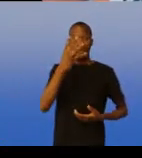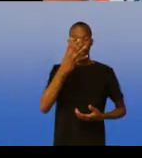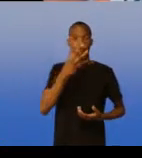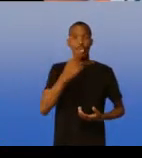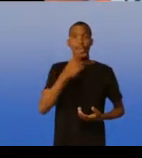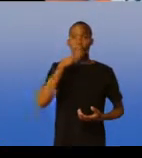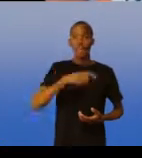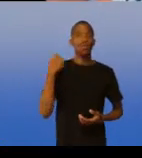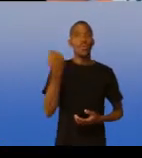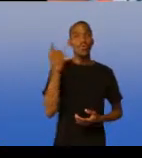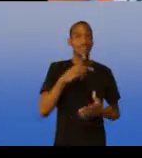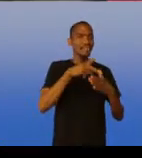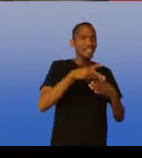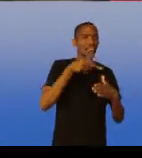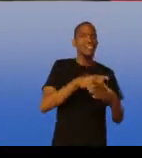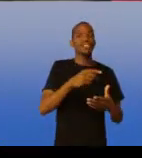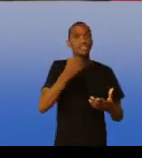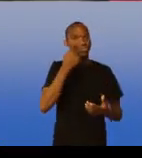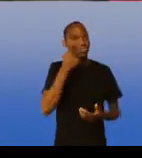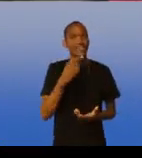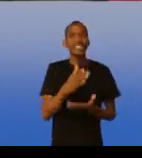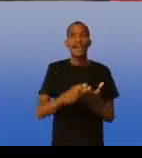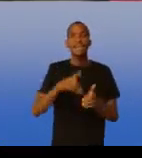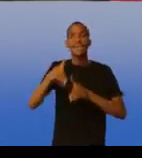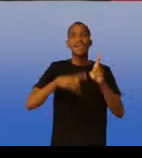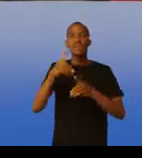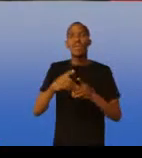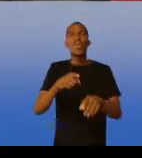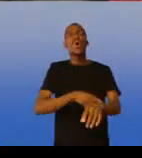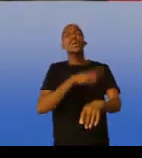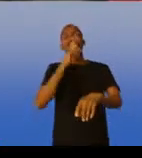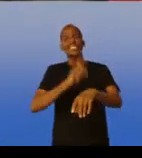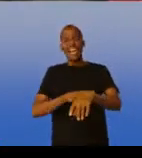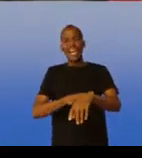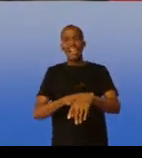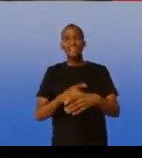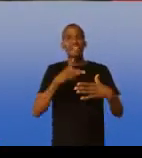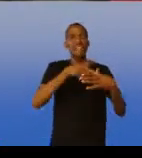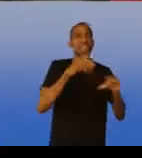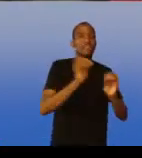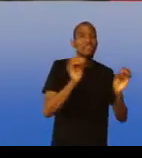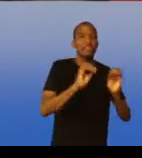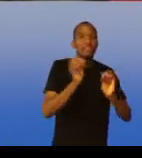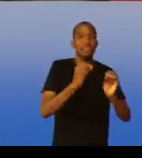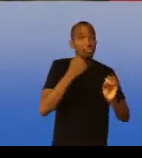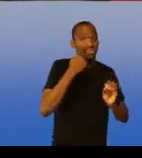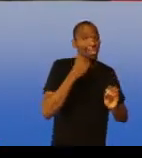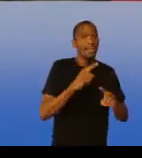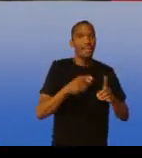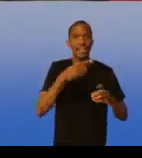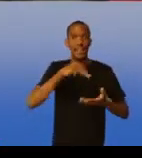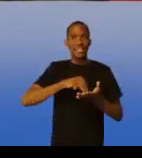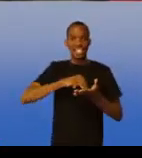often, and some people, because they took longer, the medication ended up not working as well as it could have been if they had